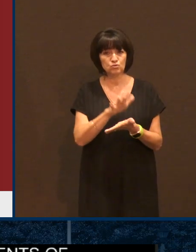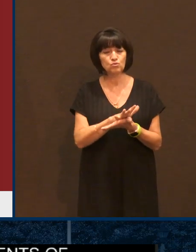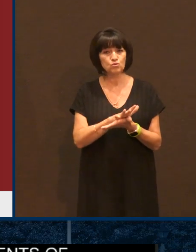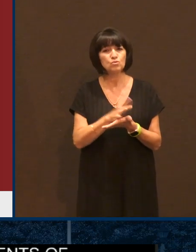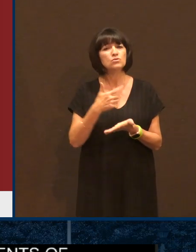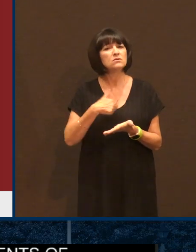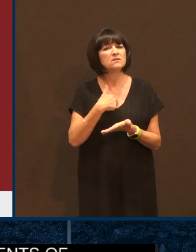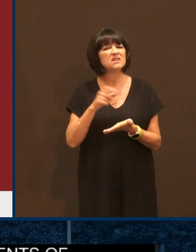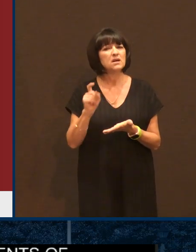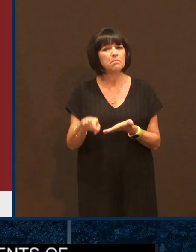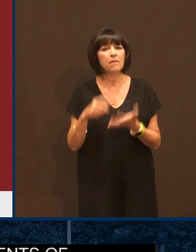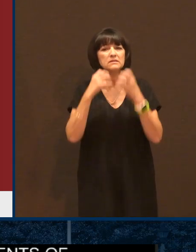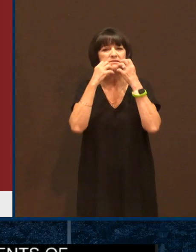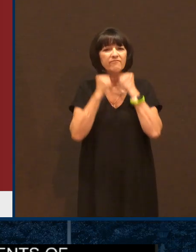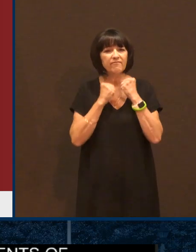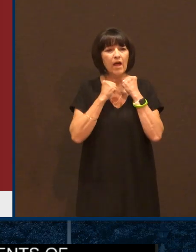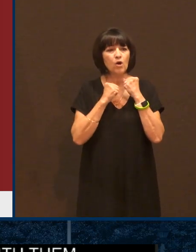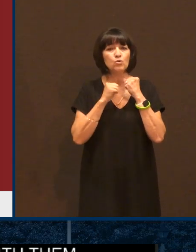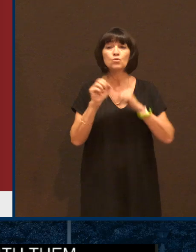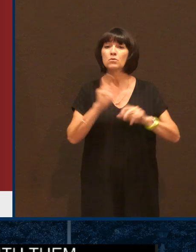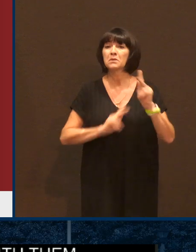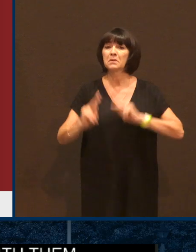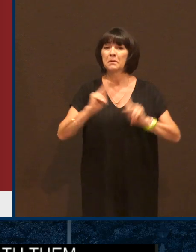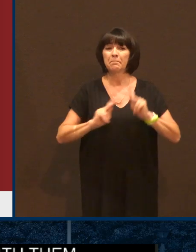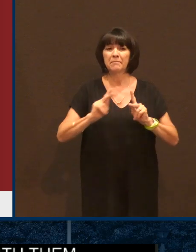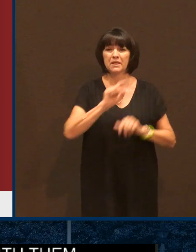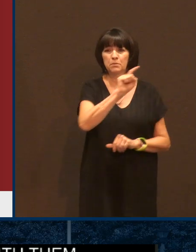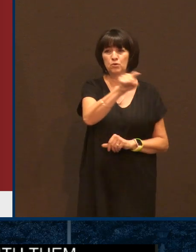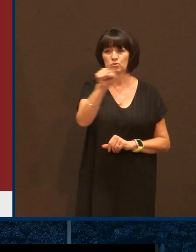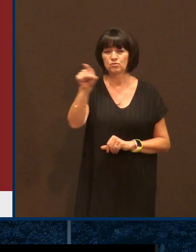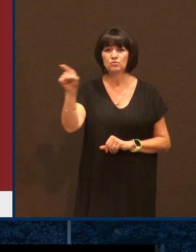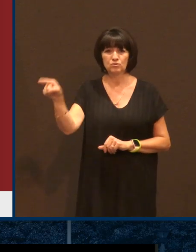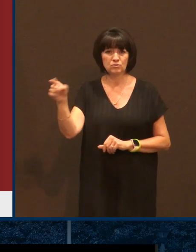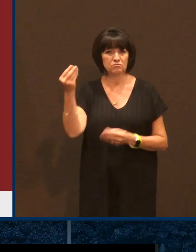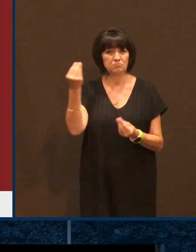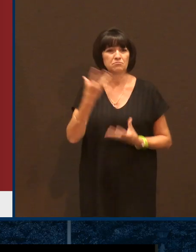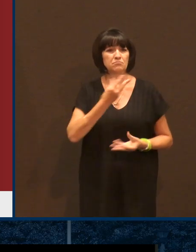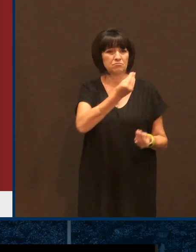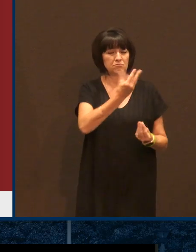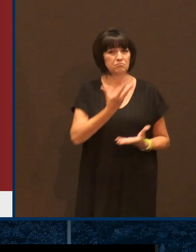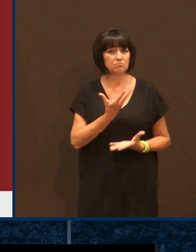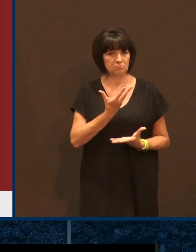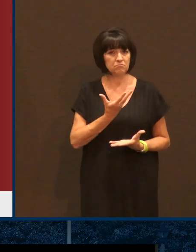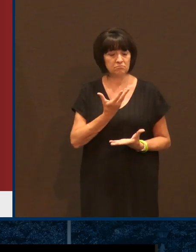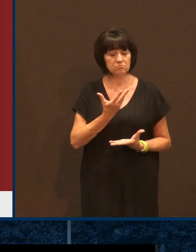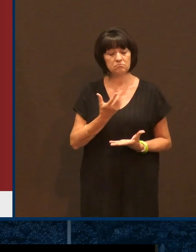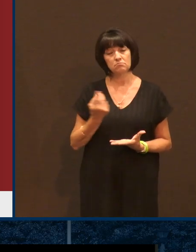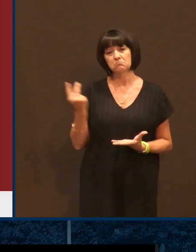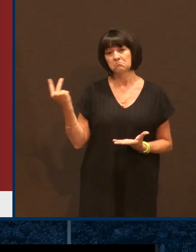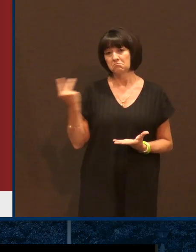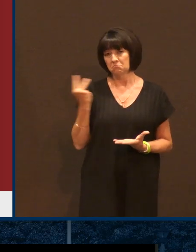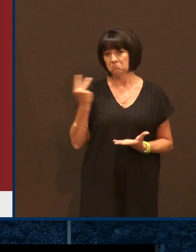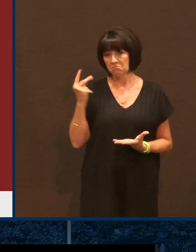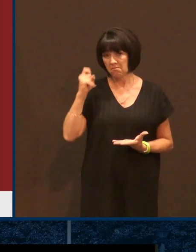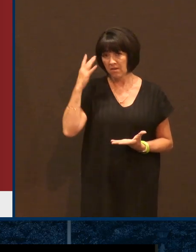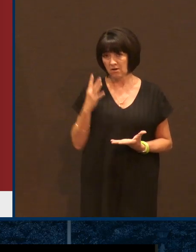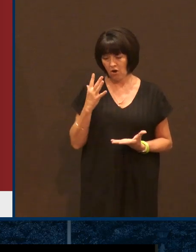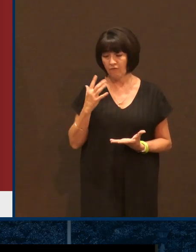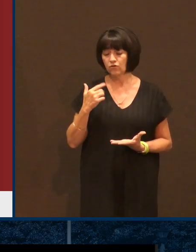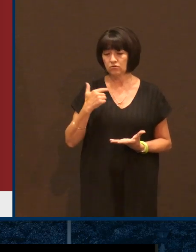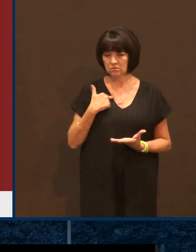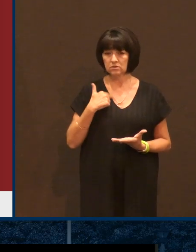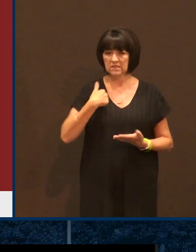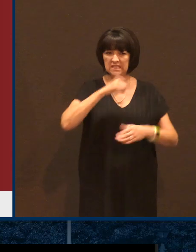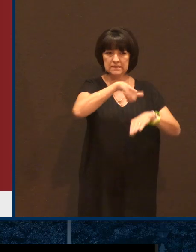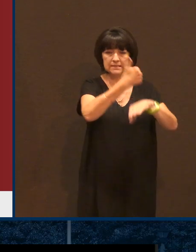our Delawareans. About 2 months ago, the Governor and I comprised 3 working groups to address the